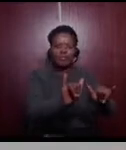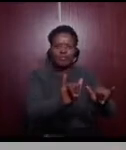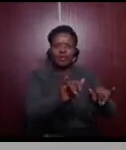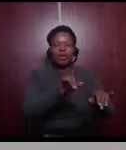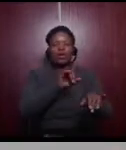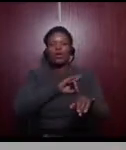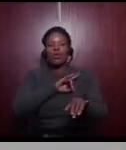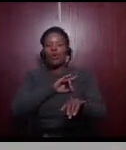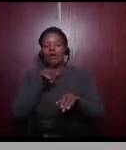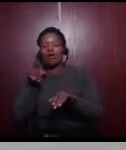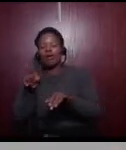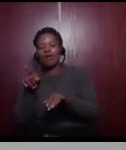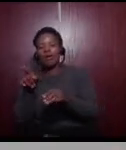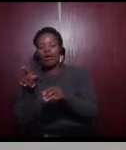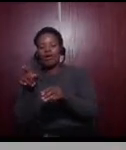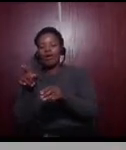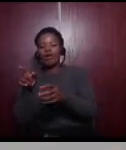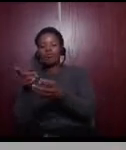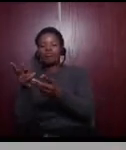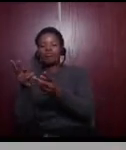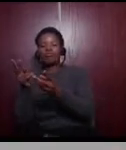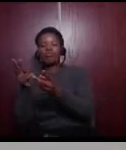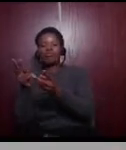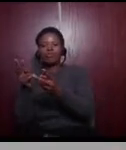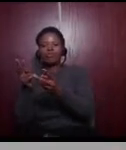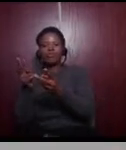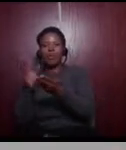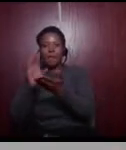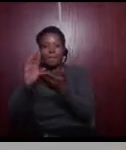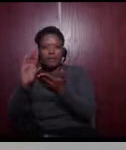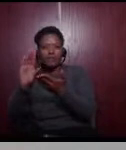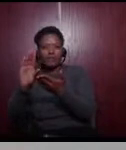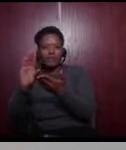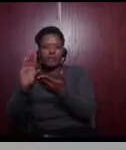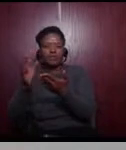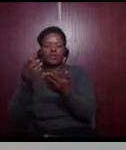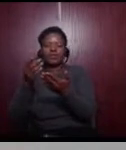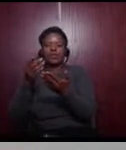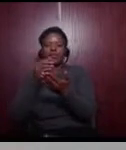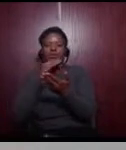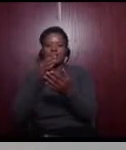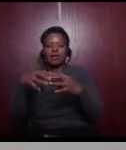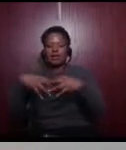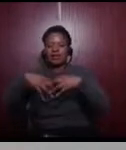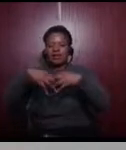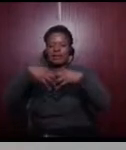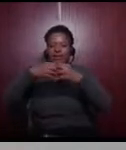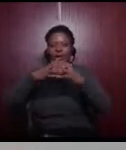to consolidate all those funds that were sitting somewhere,